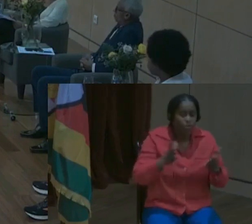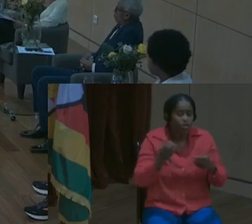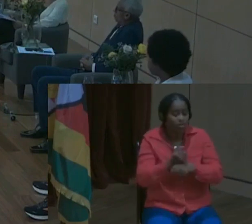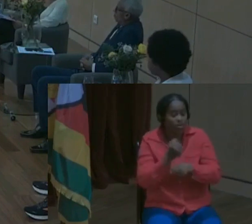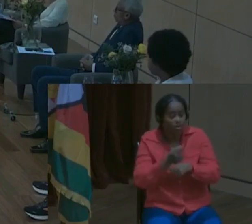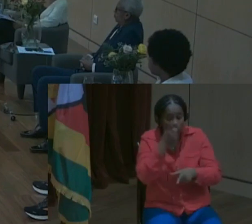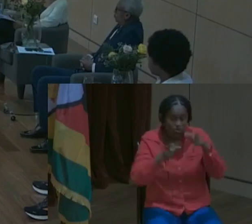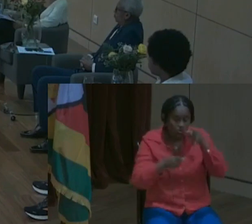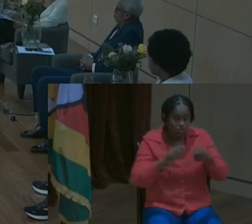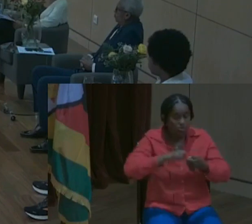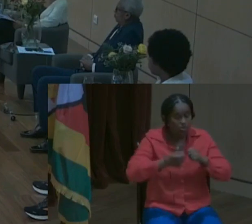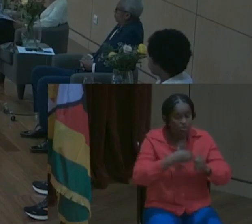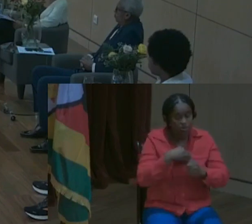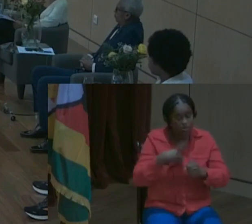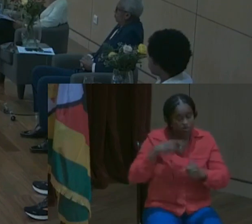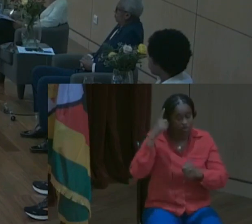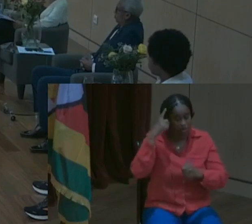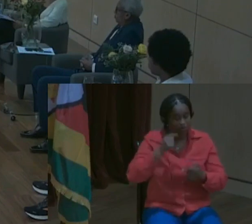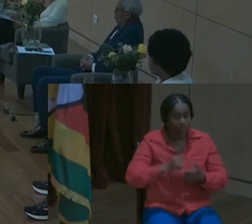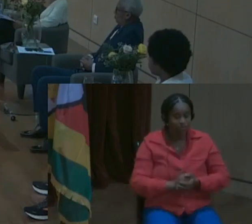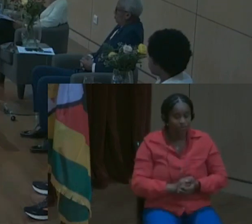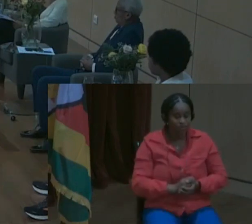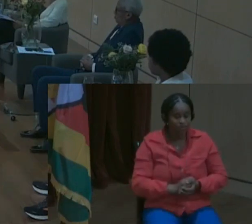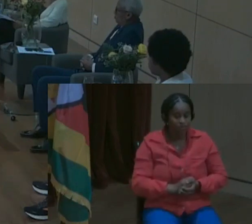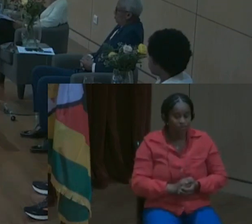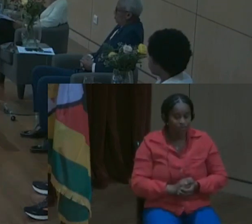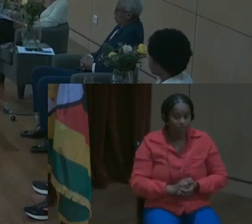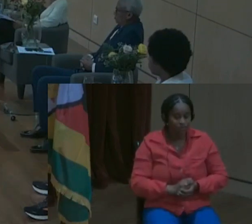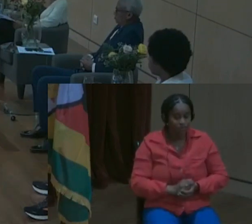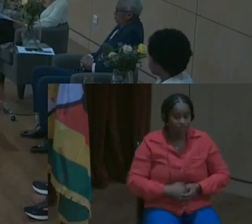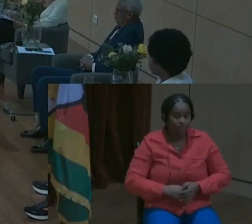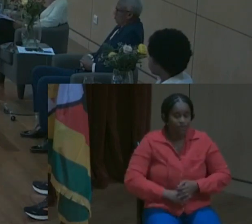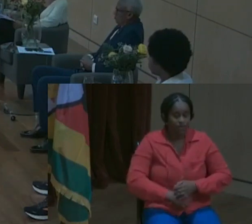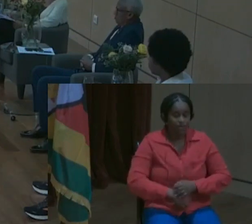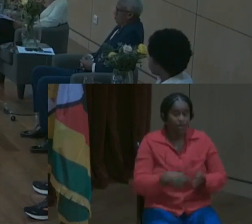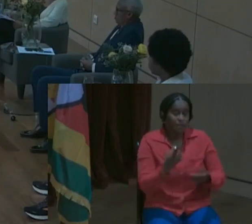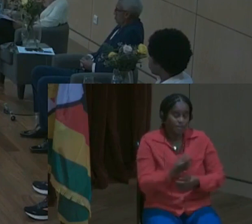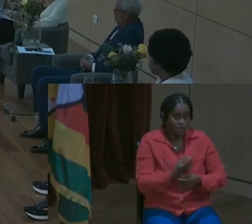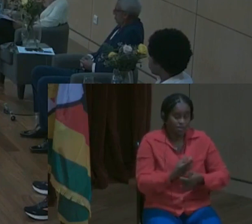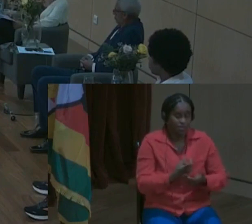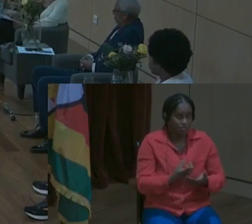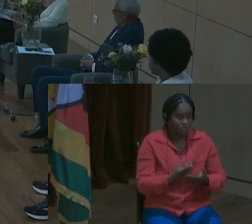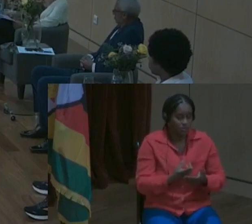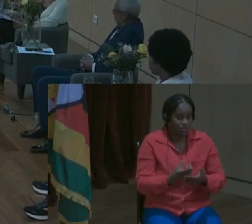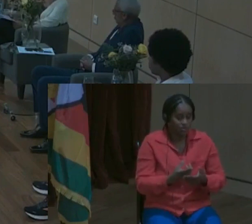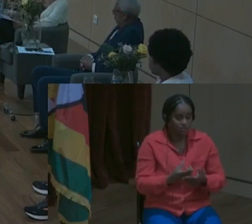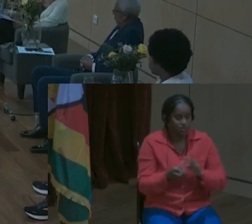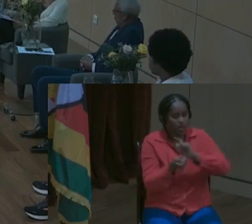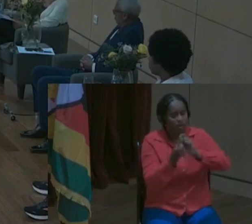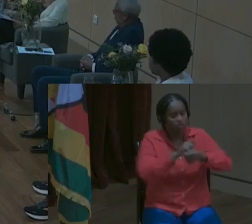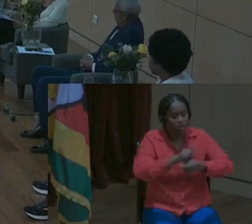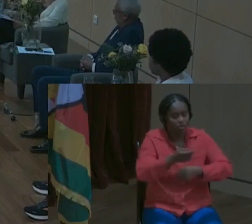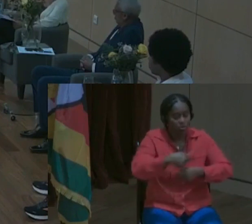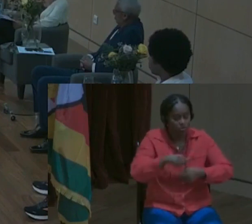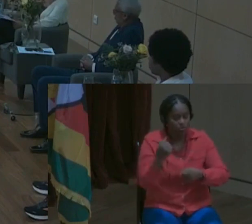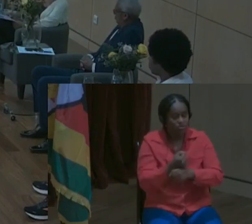do. And we need to transform our services so that they're dignified, they're integrated, they're accessible, they're timely